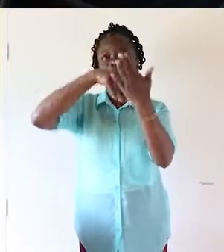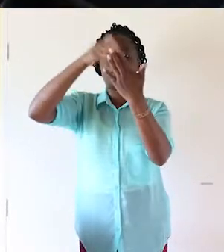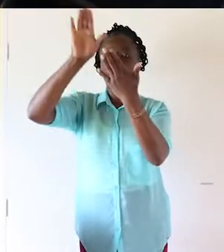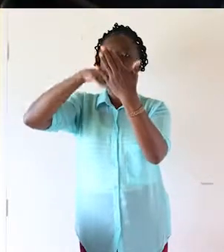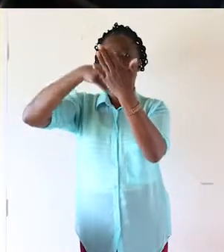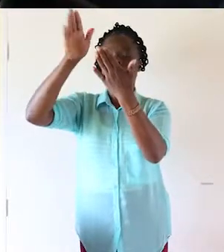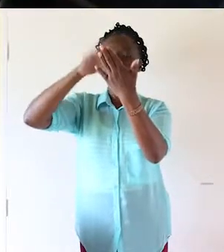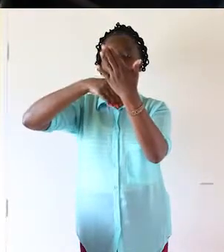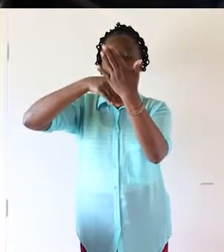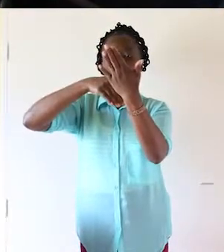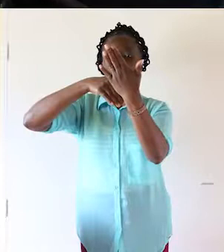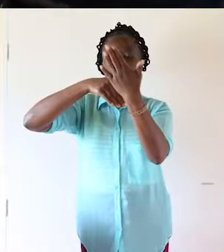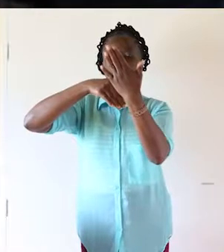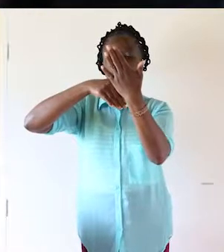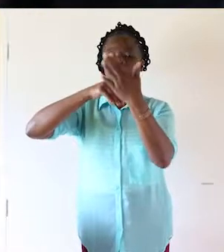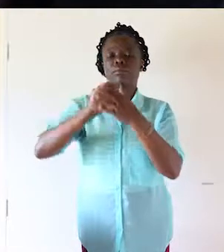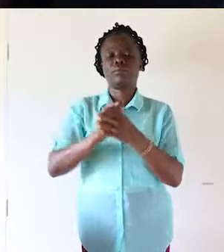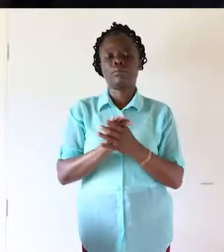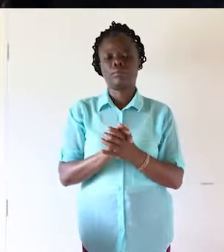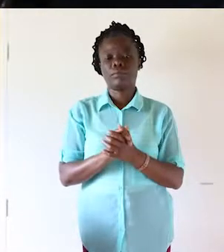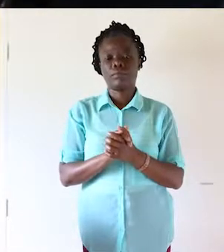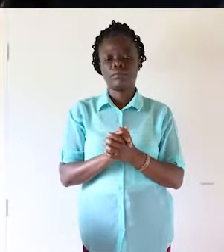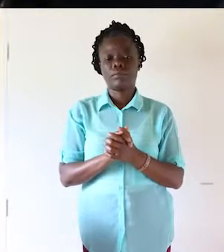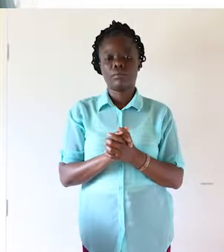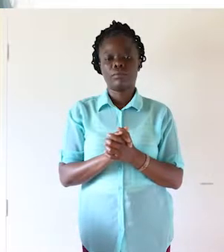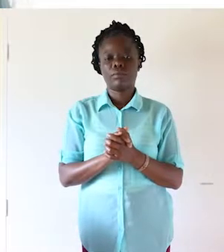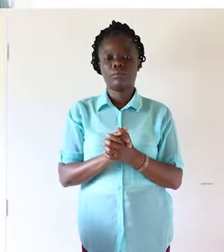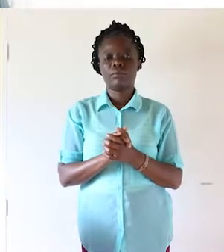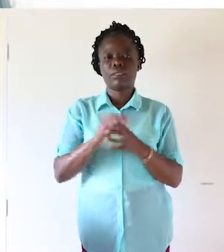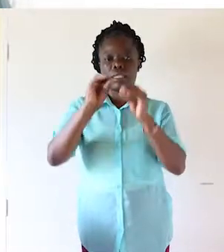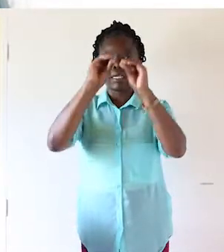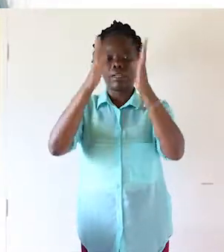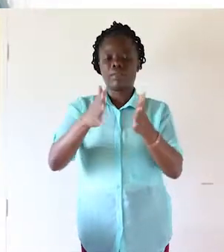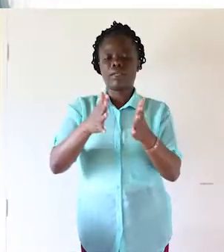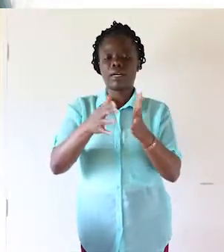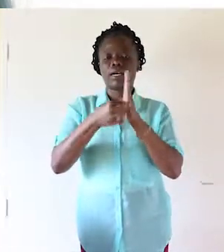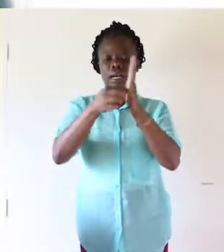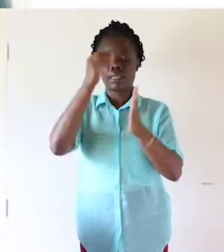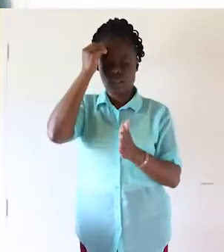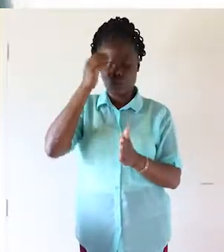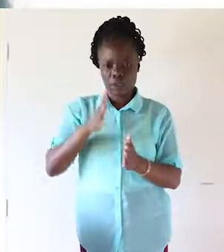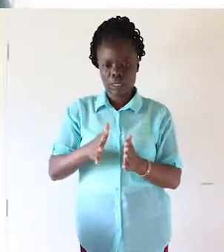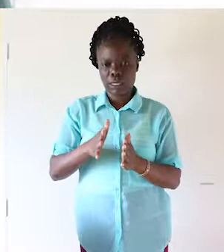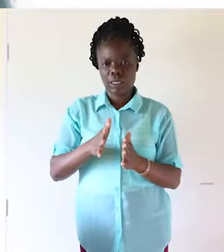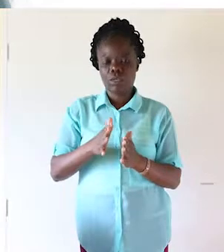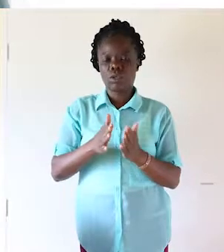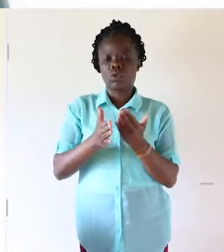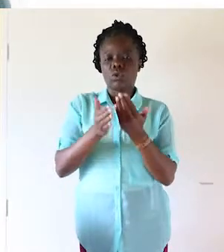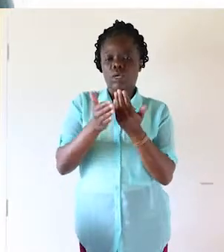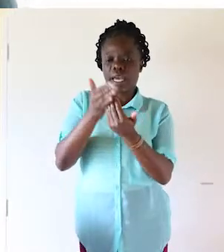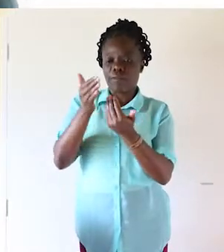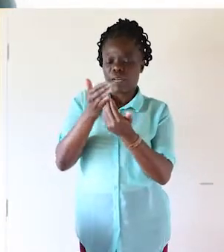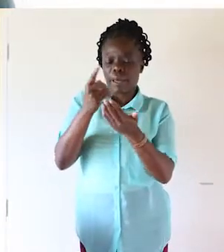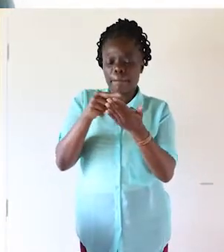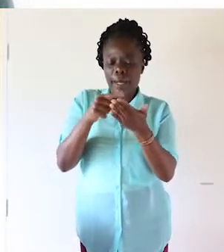painting. This one is now ready for painting. The intervener guides the learner to